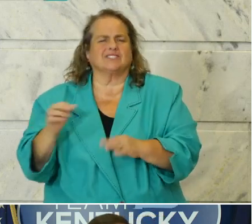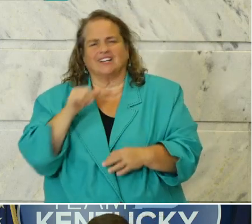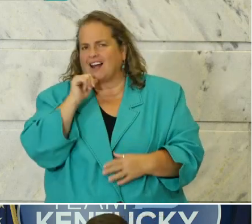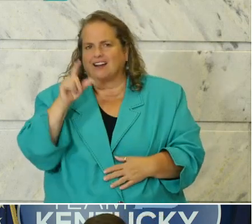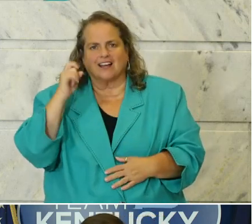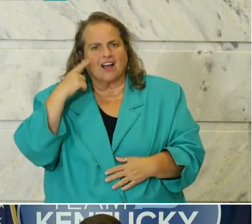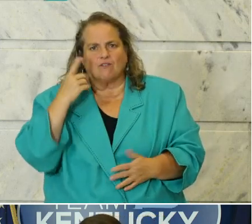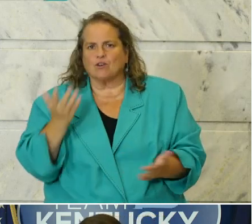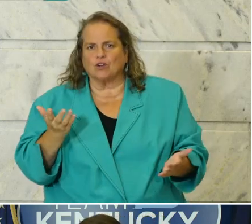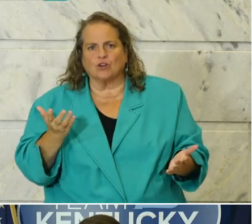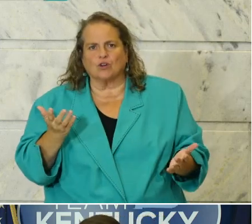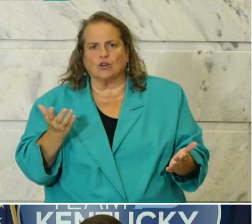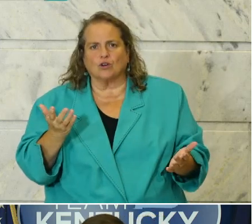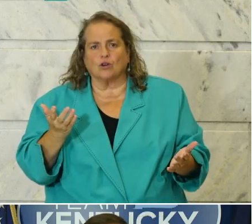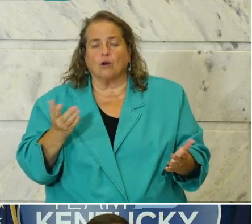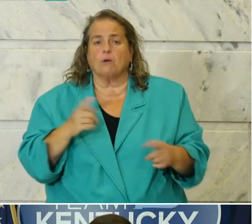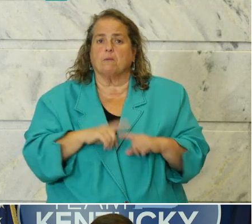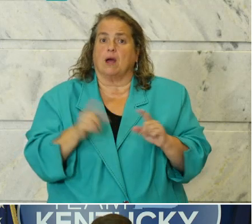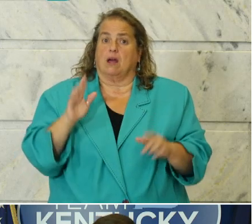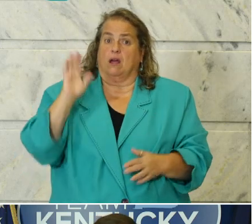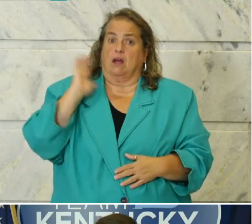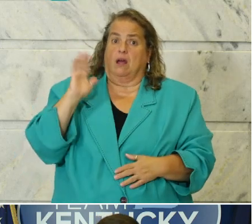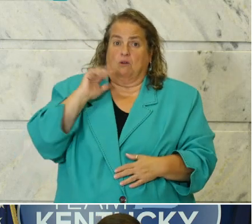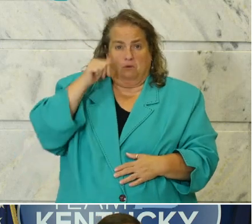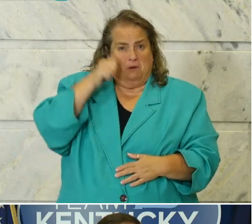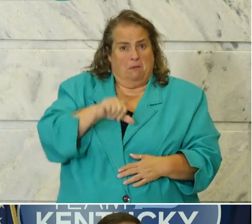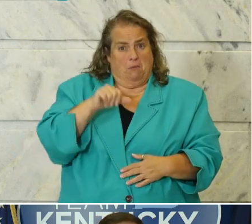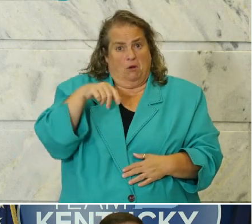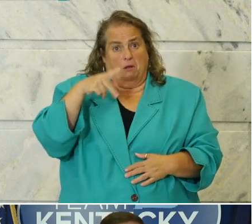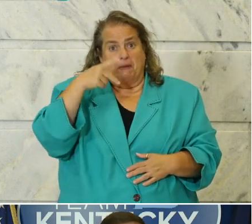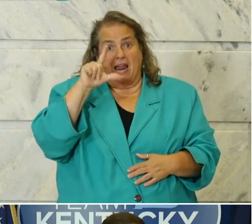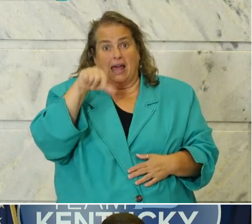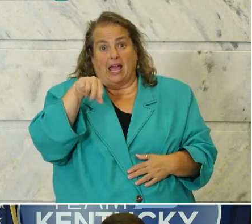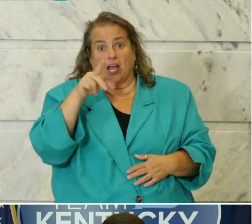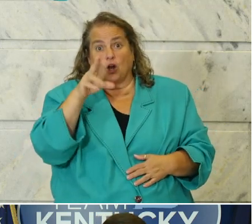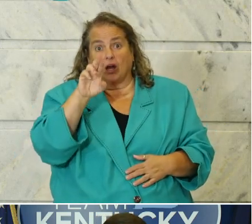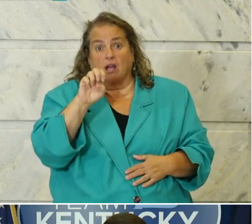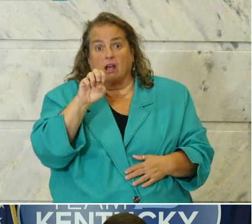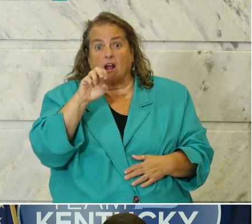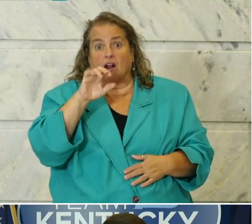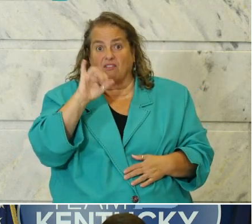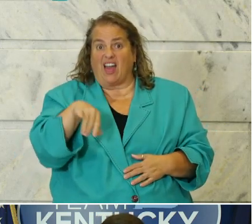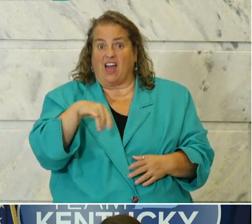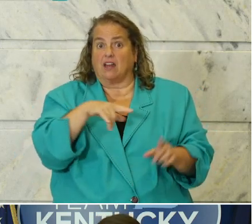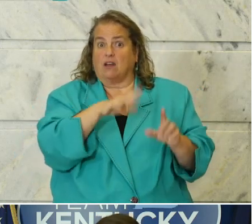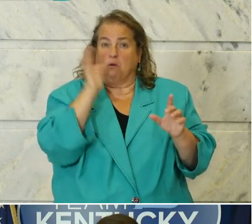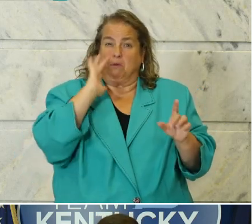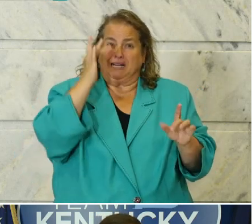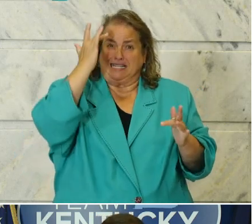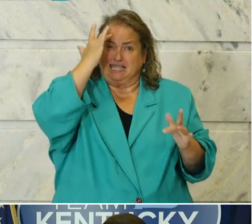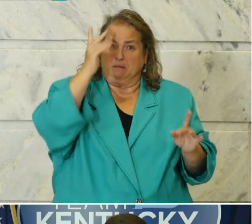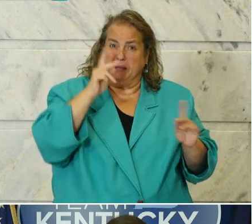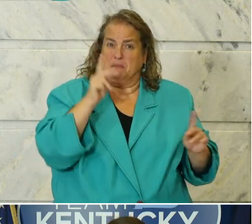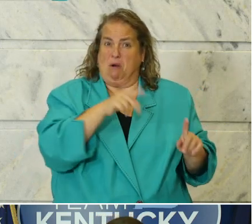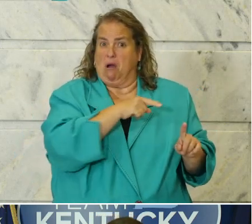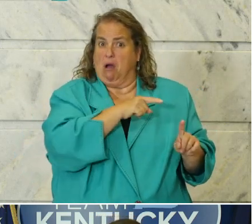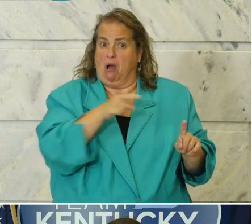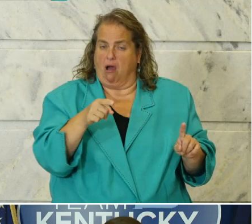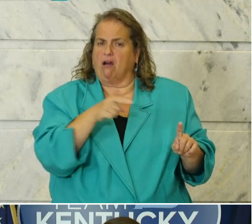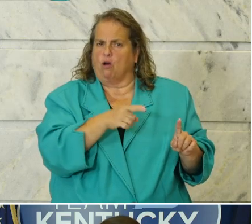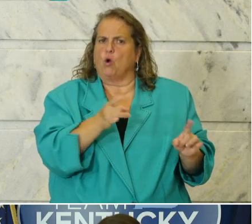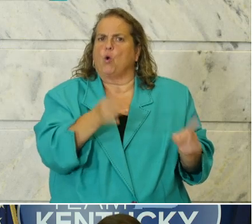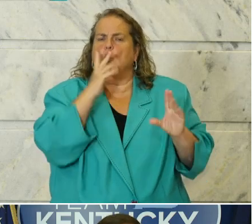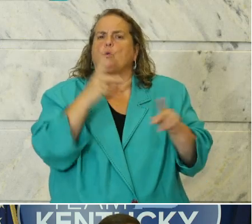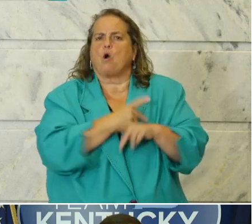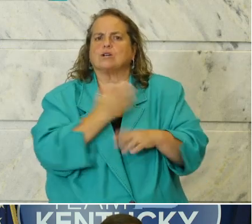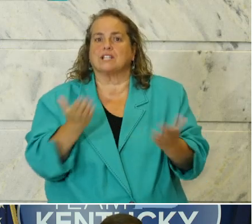pretty blessed compared to what happened then. It's not going to be easy. And lots of sacrifices are going to be made. And yes,